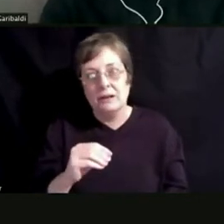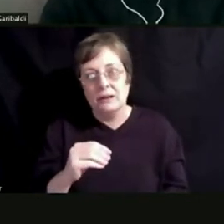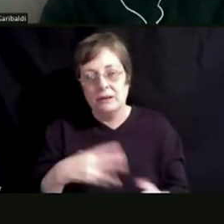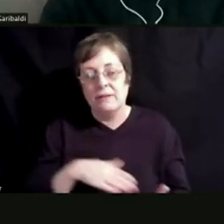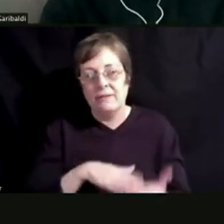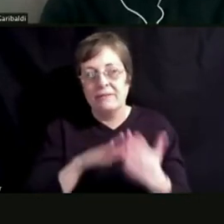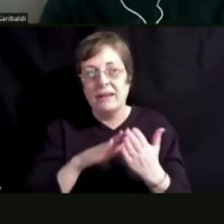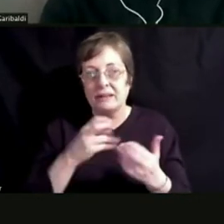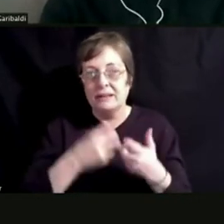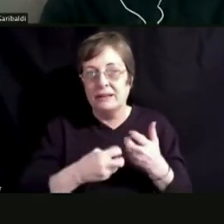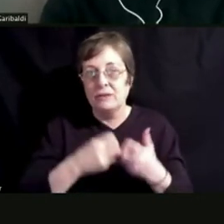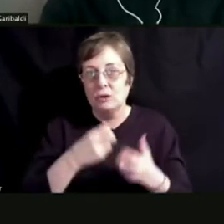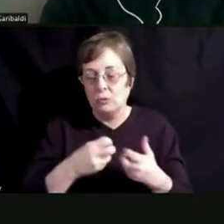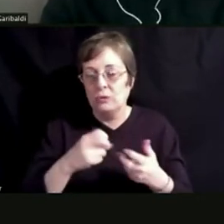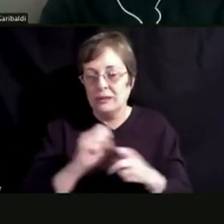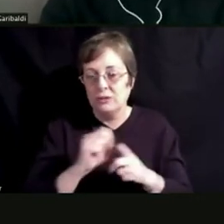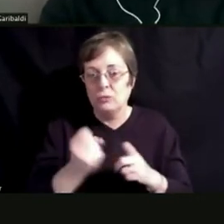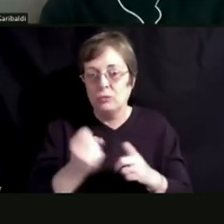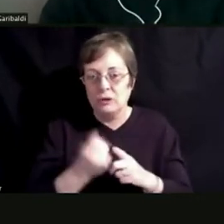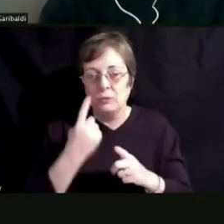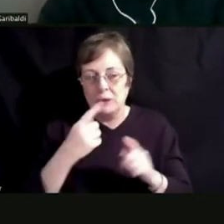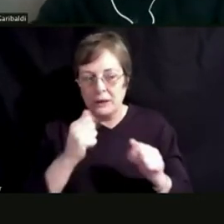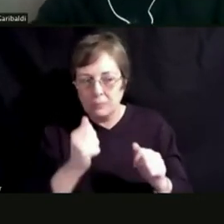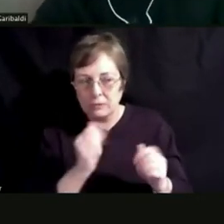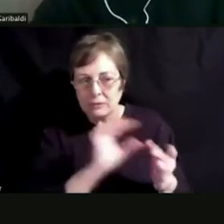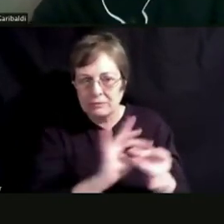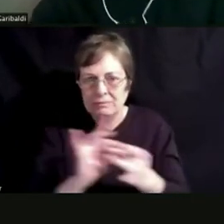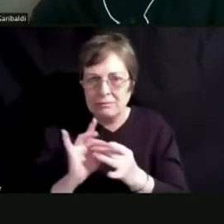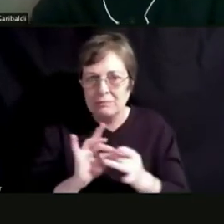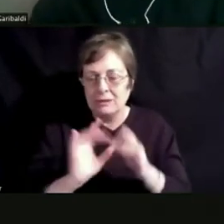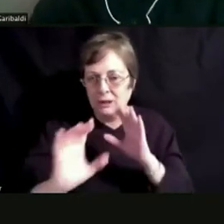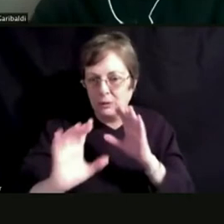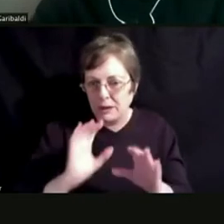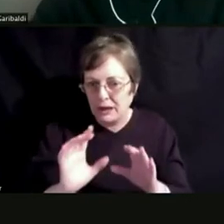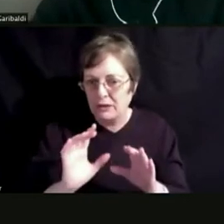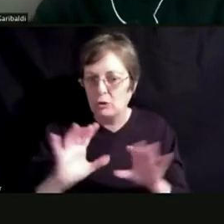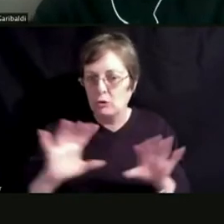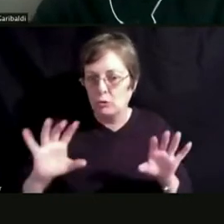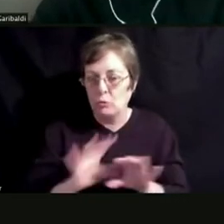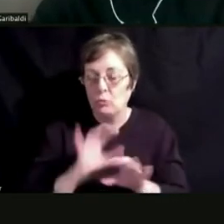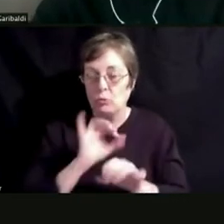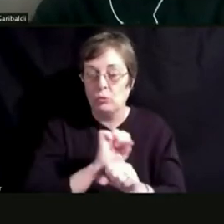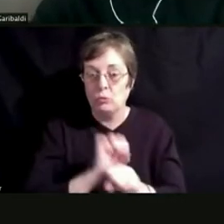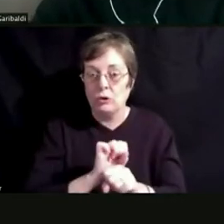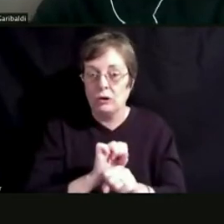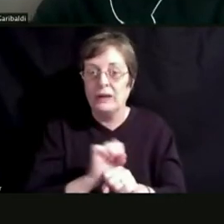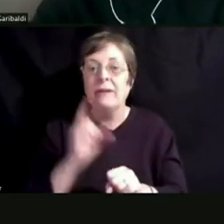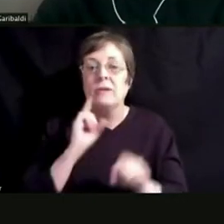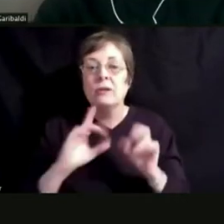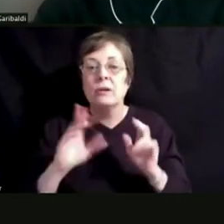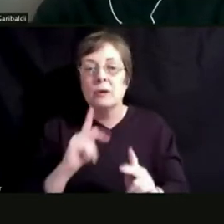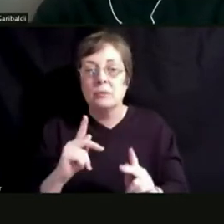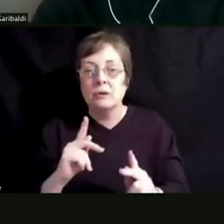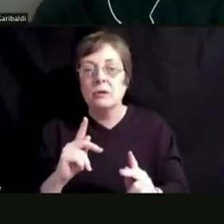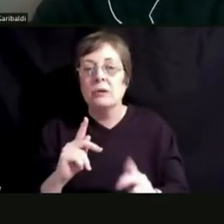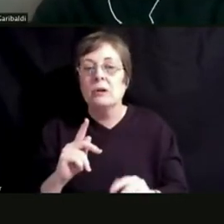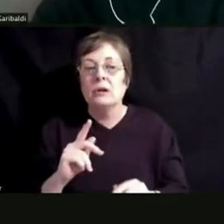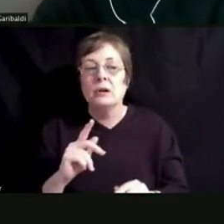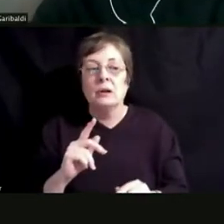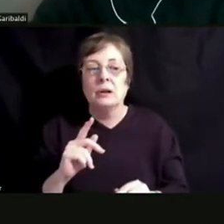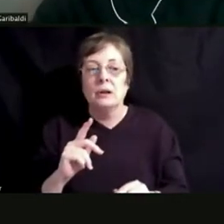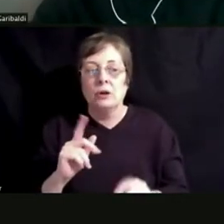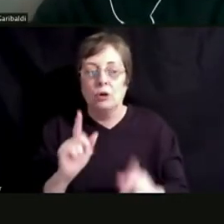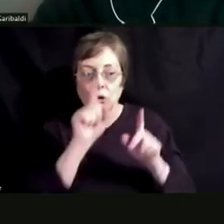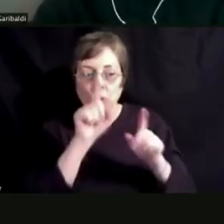to communicate, right? And to get the work done. And for the people who are going directly to manufacturing